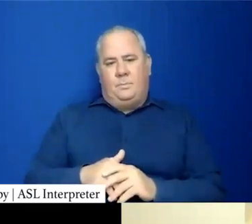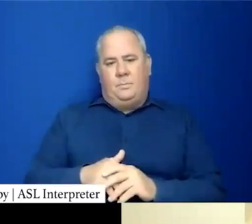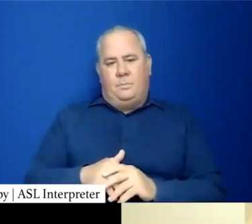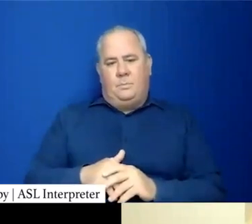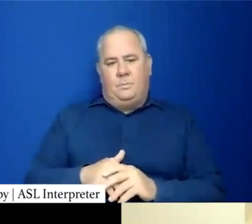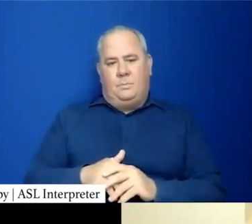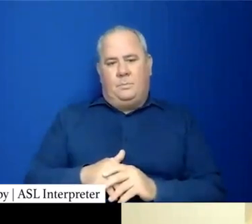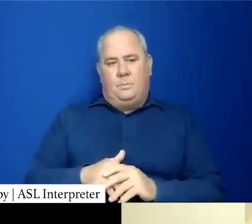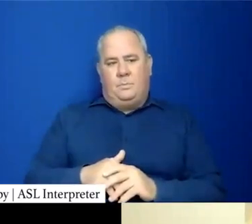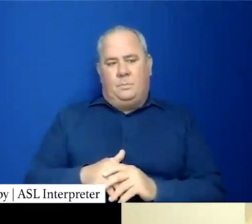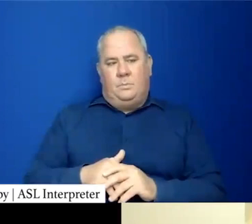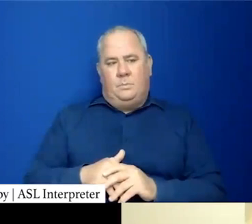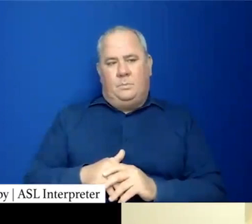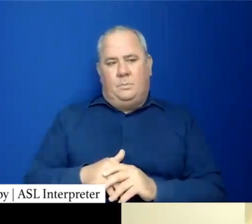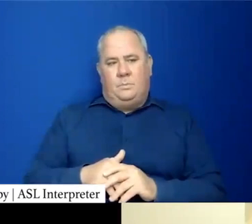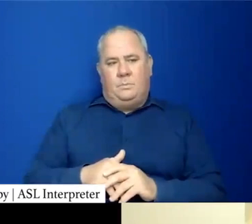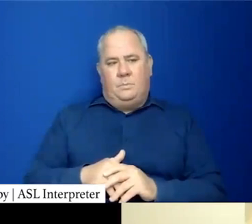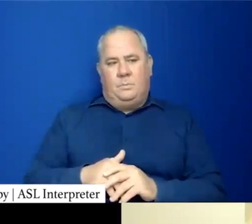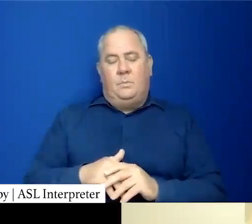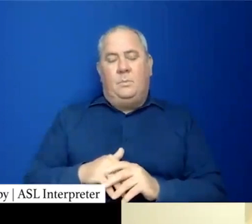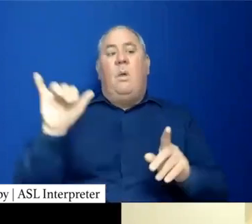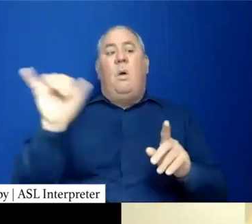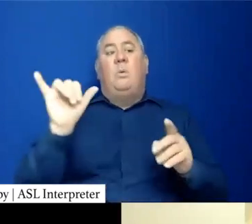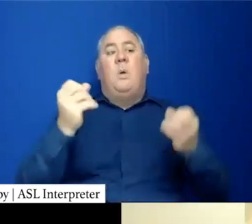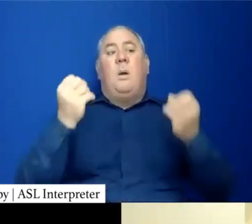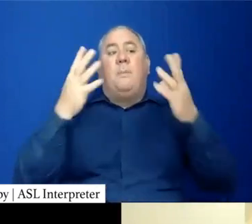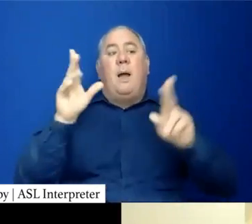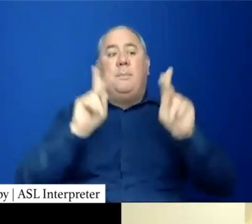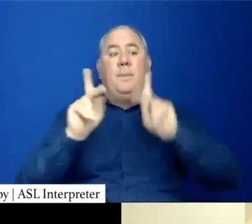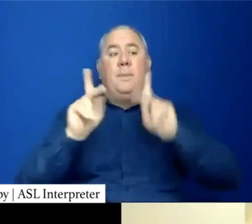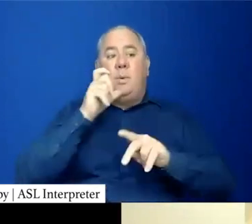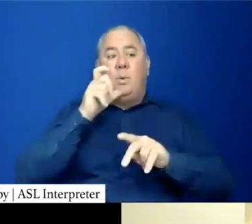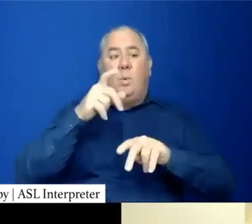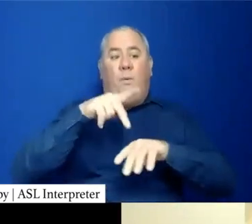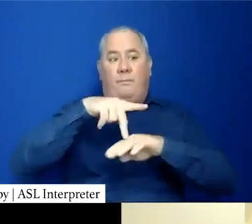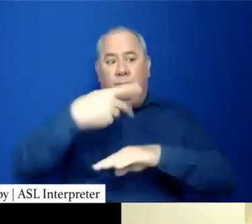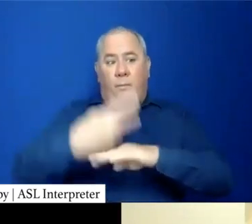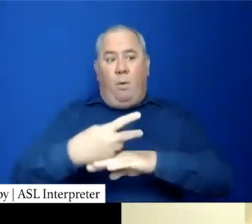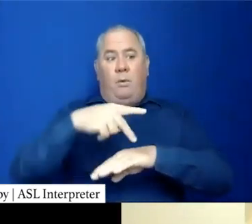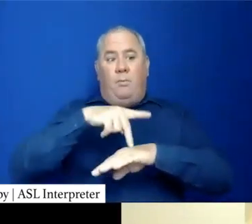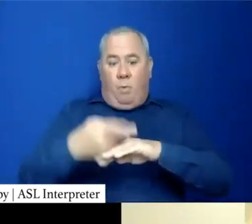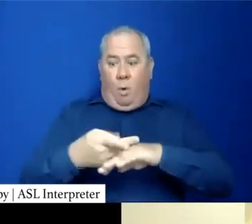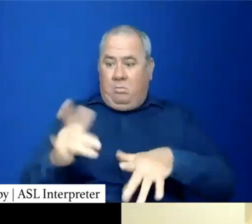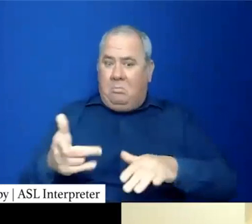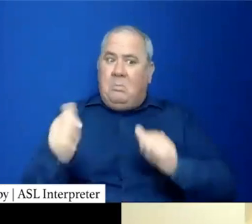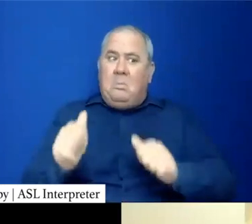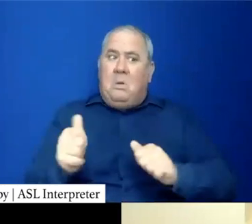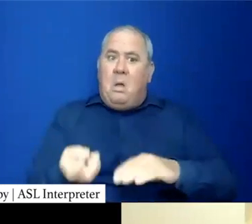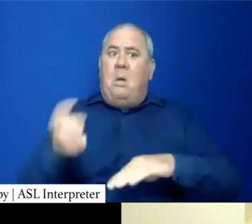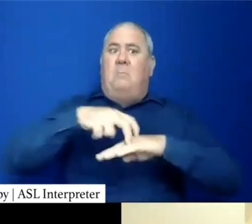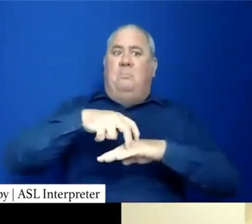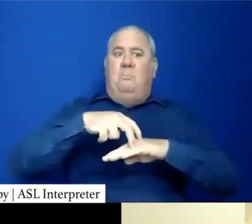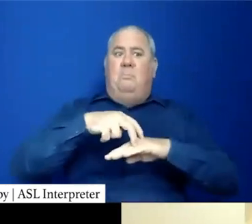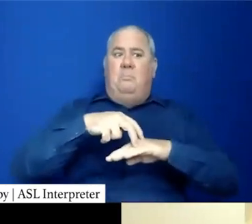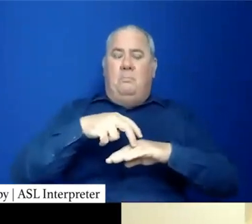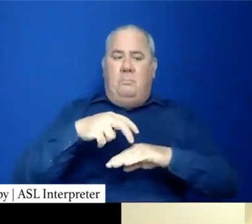fall down all the time, which can be really dangerous. Mm-hmm. But apparently, whenever people would